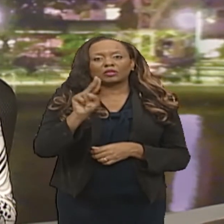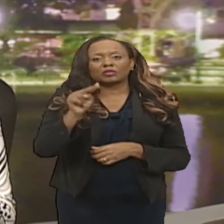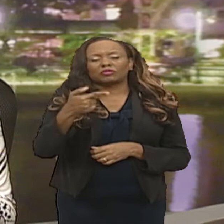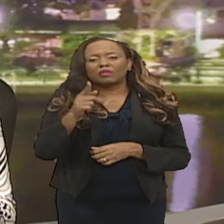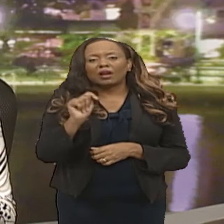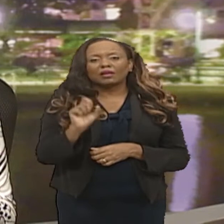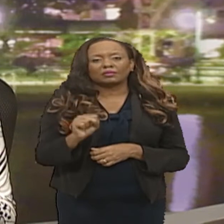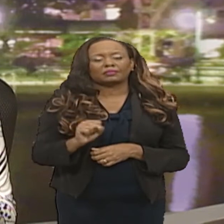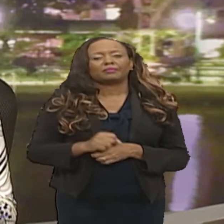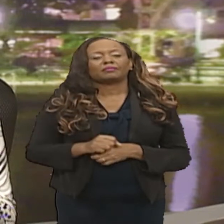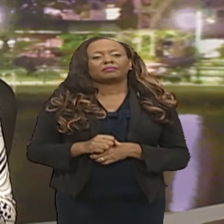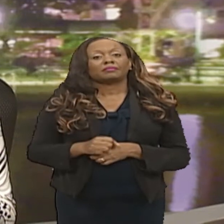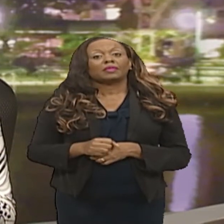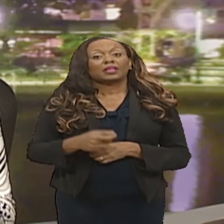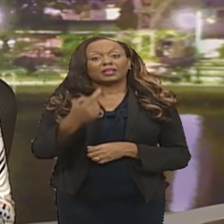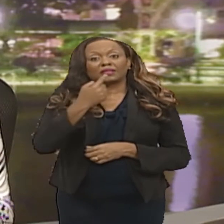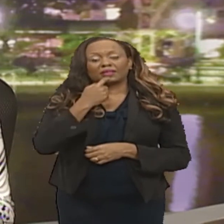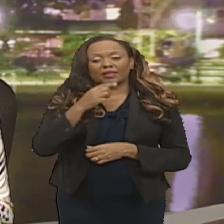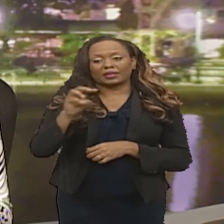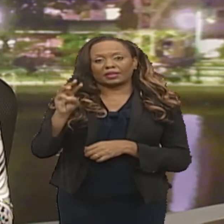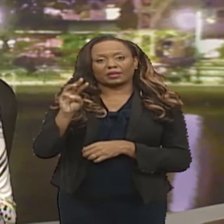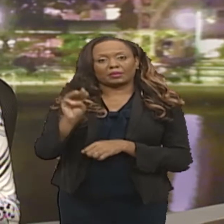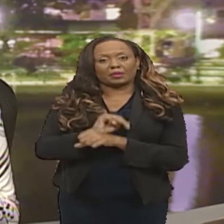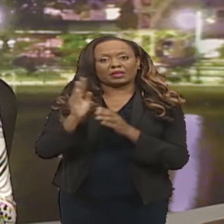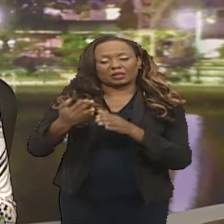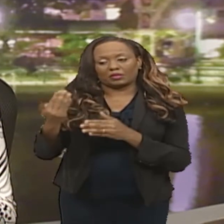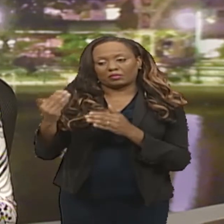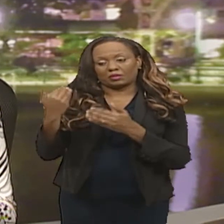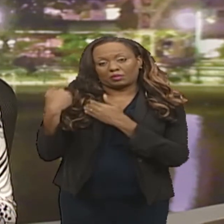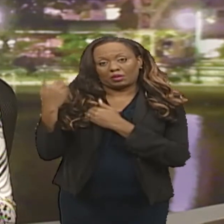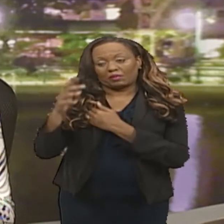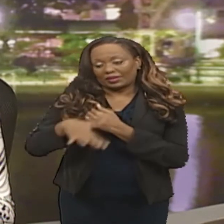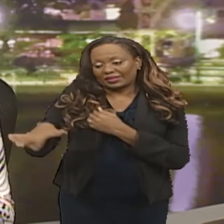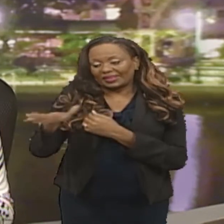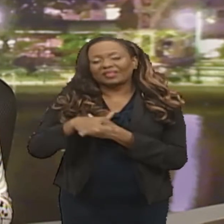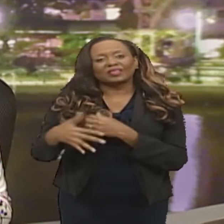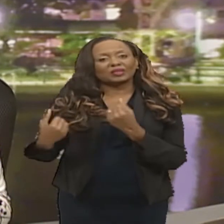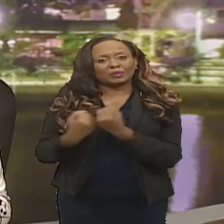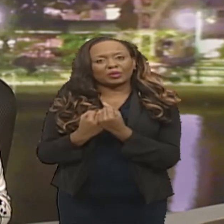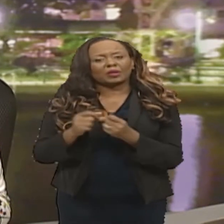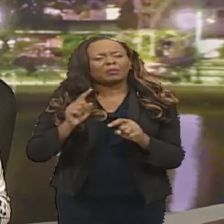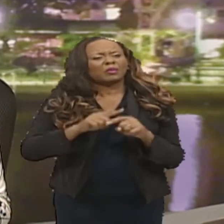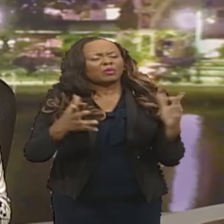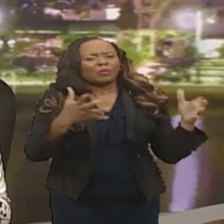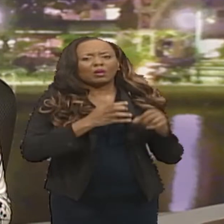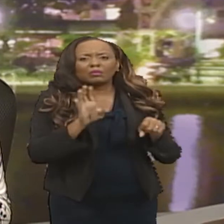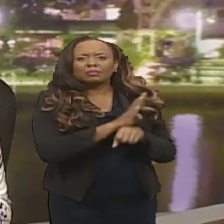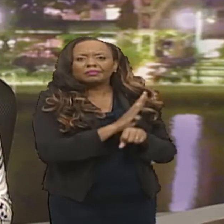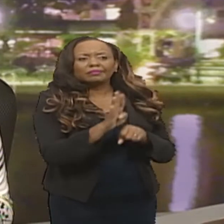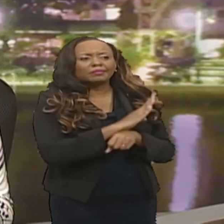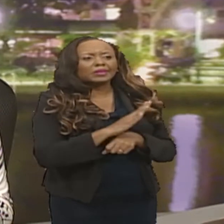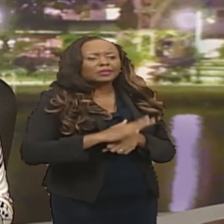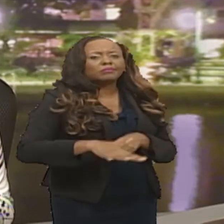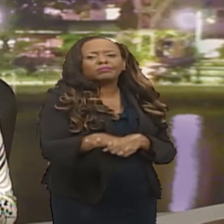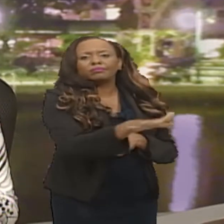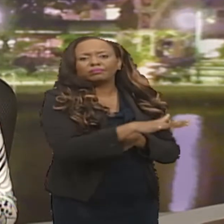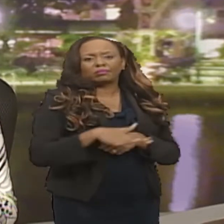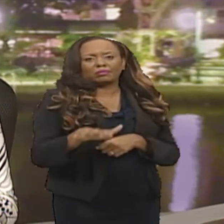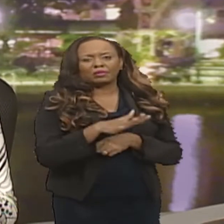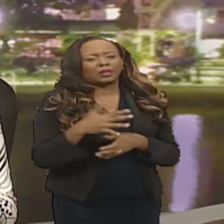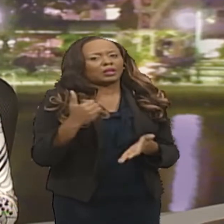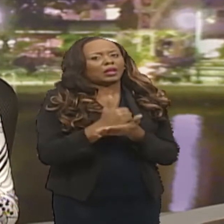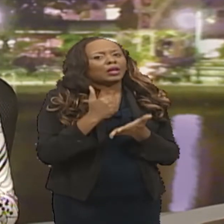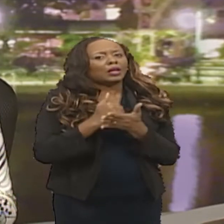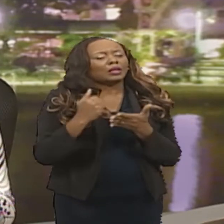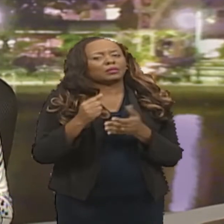support from MP for Christchurch East, Wilfred Abrams, but he's also calling for support from businesses and other entities to help